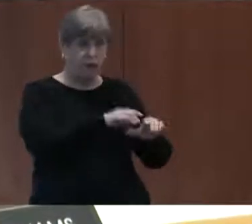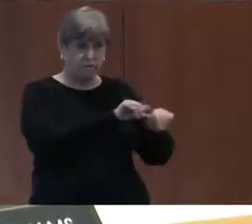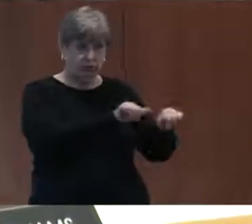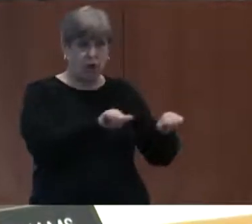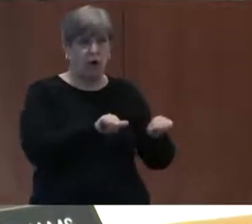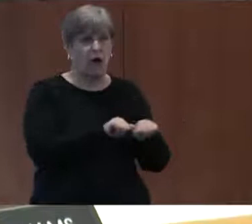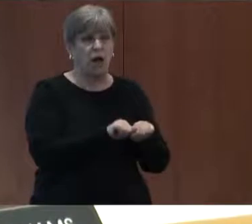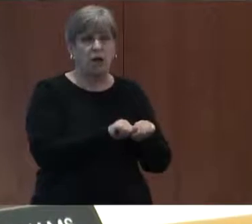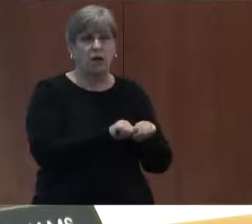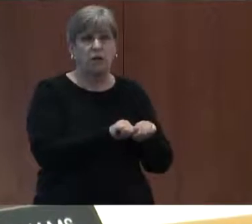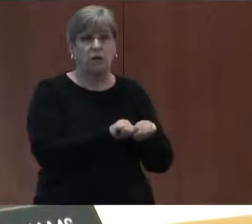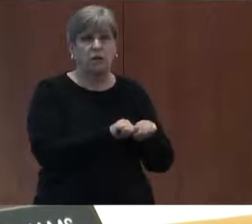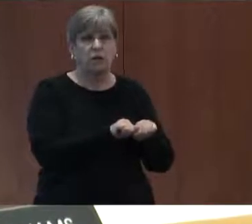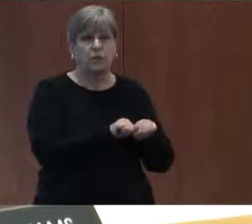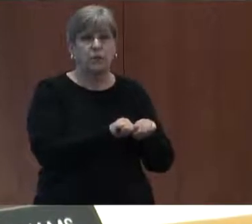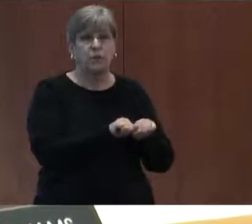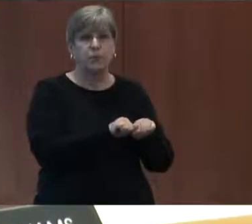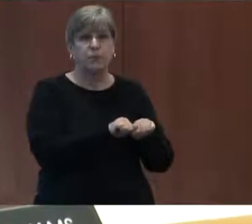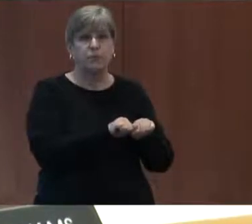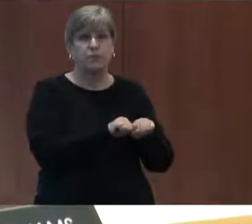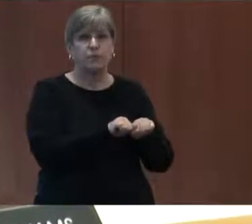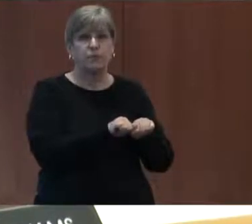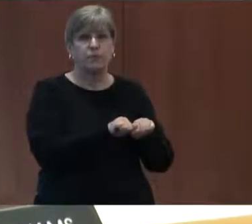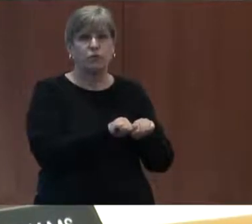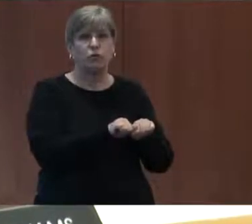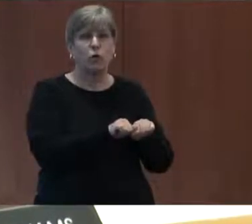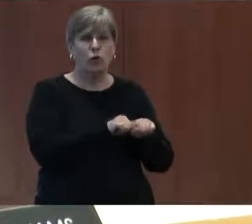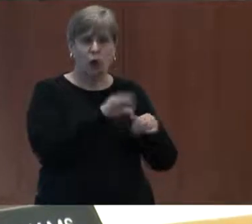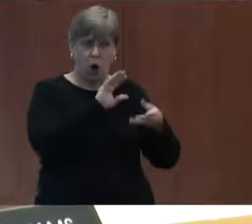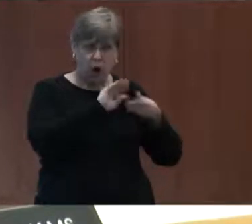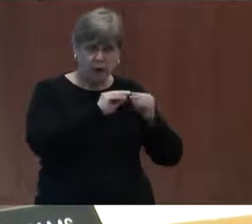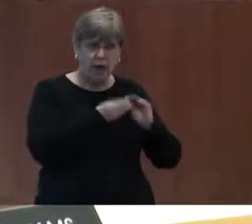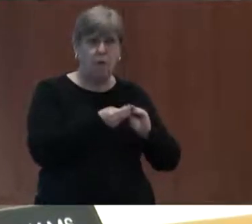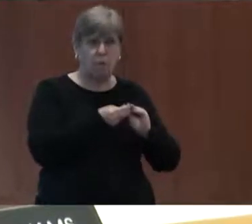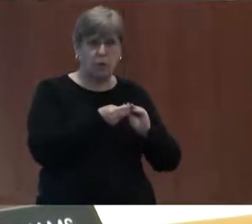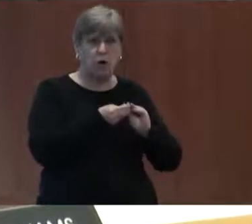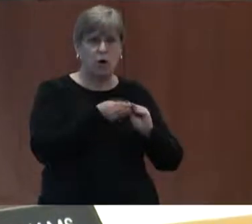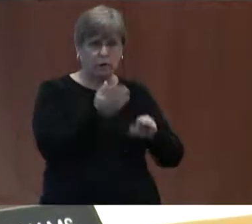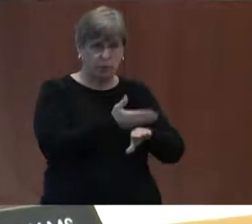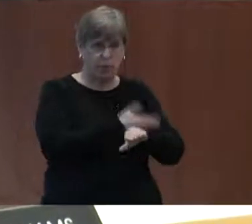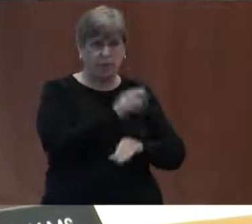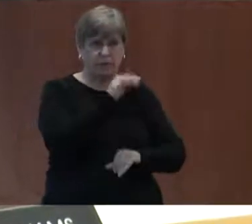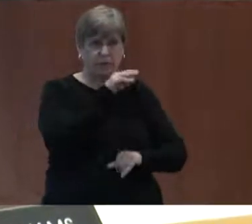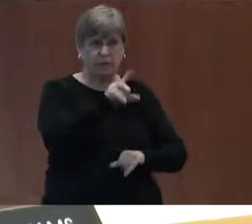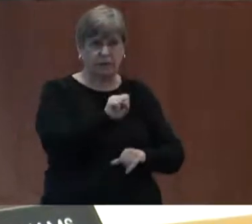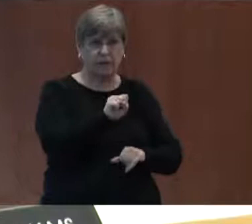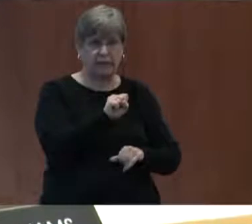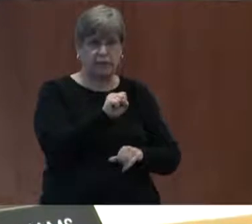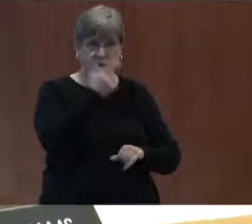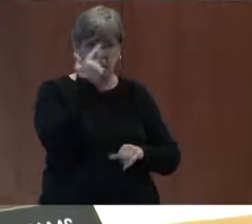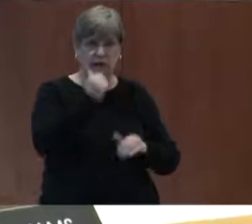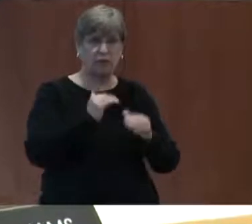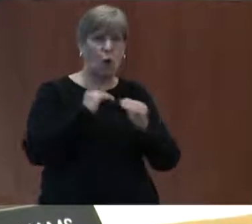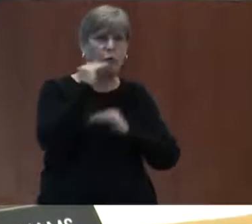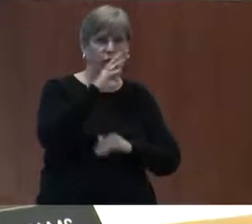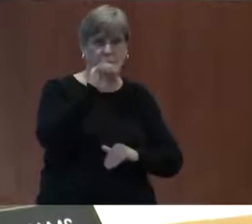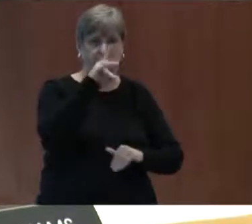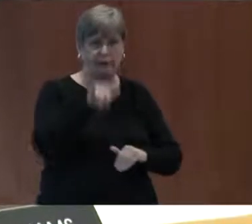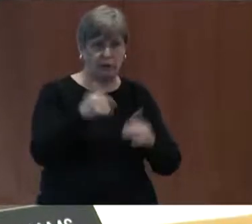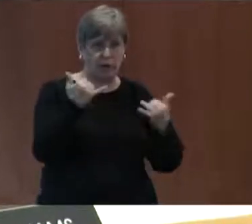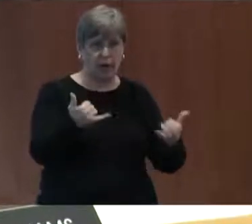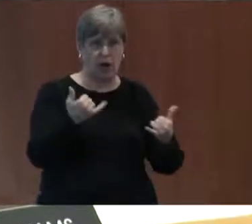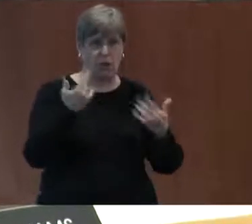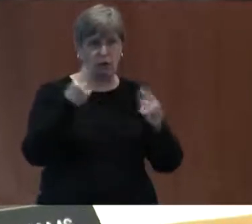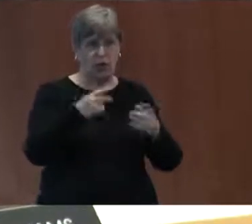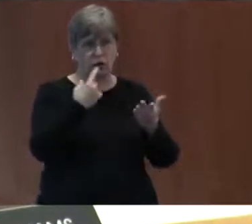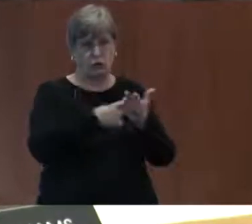area. So a number of enhancements there to the facilities because it's well over capacity at this point, and we're trying to address those needs.